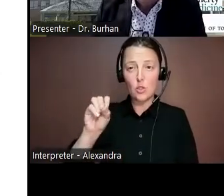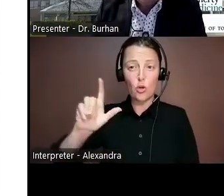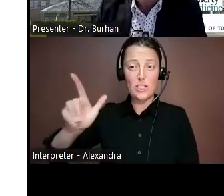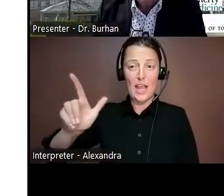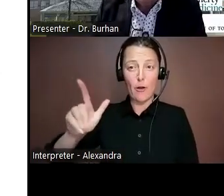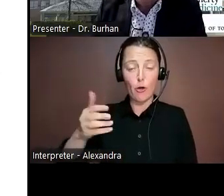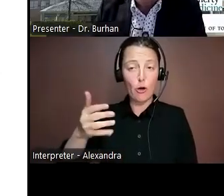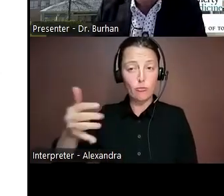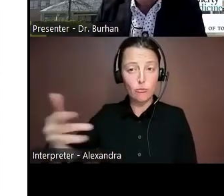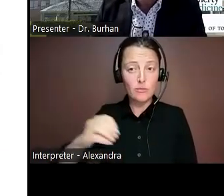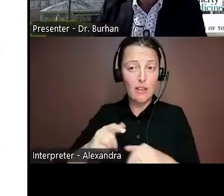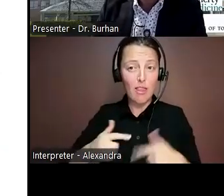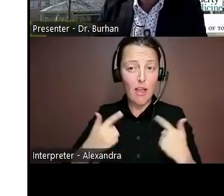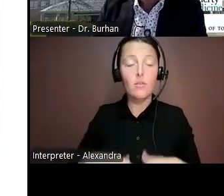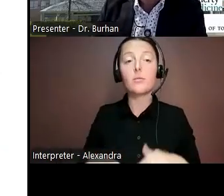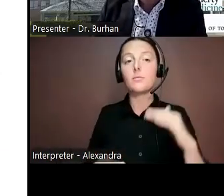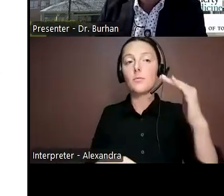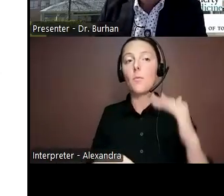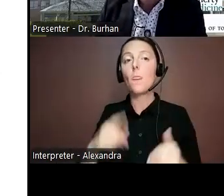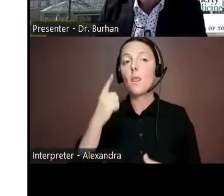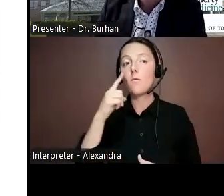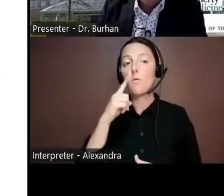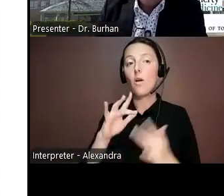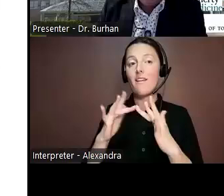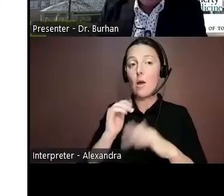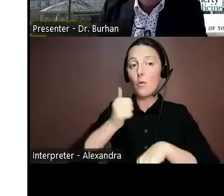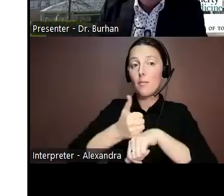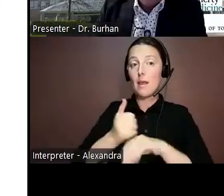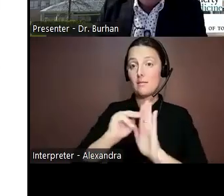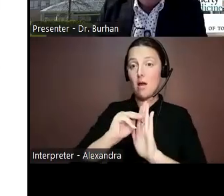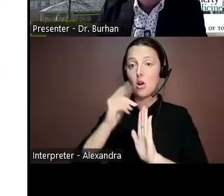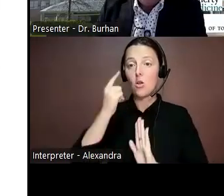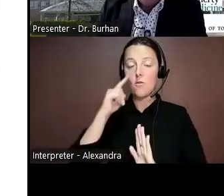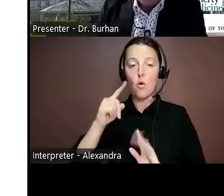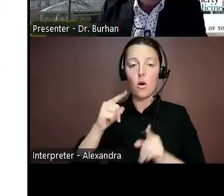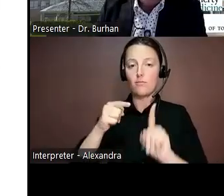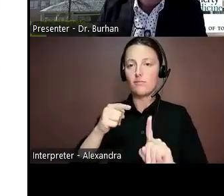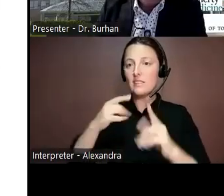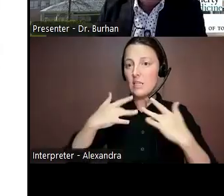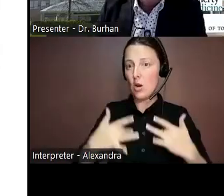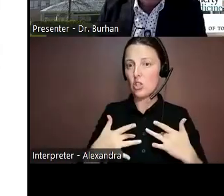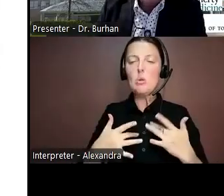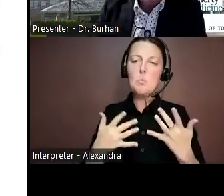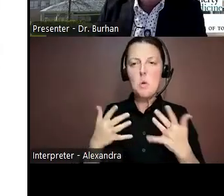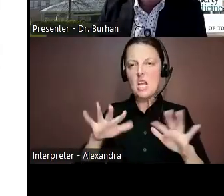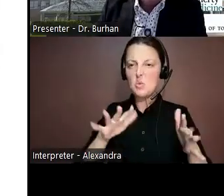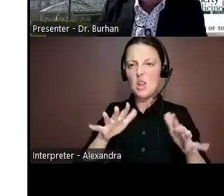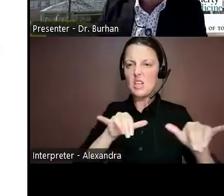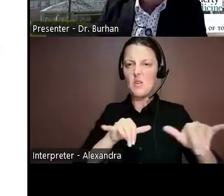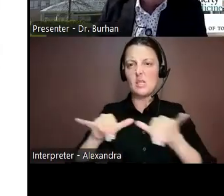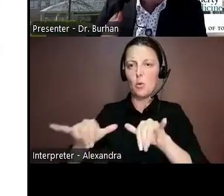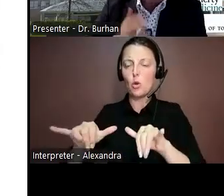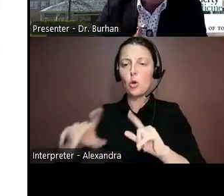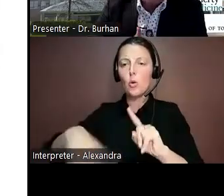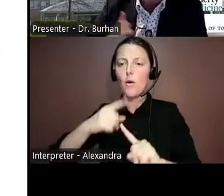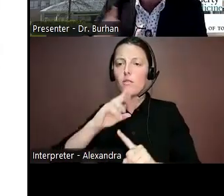the networks that we speak about when it comes to depression are relatively the same. Like, you talk about the executive network